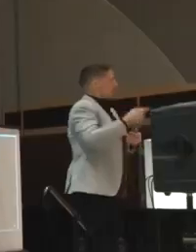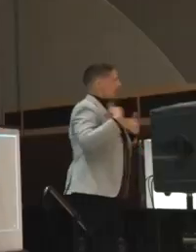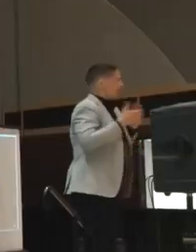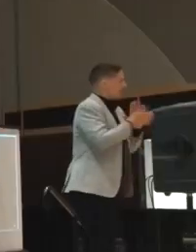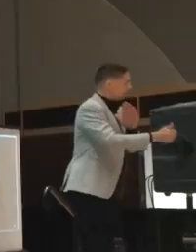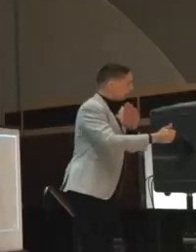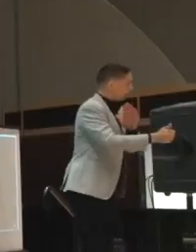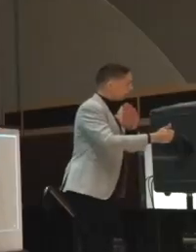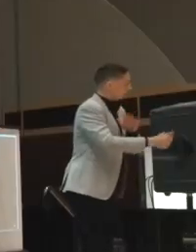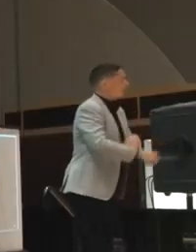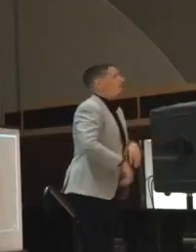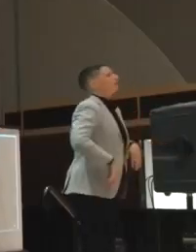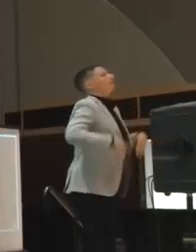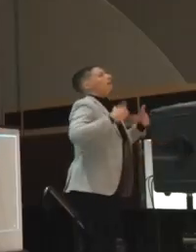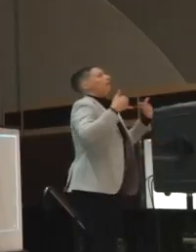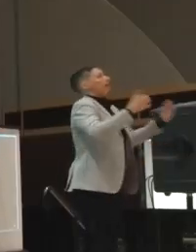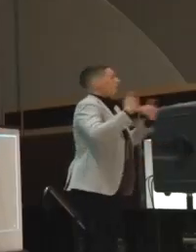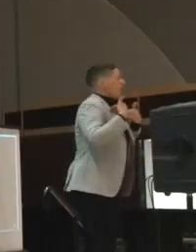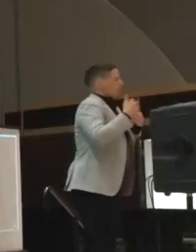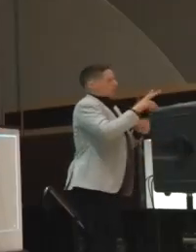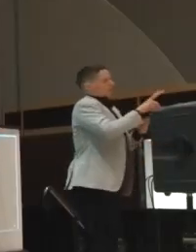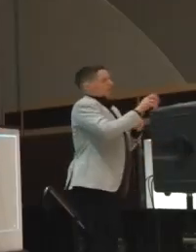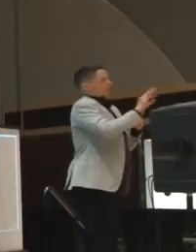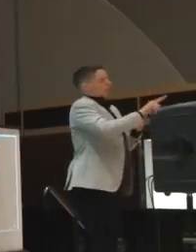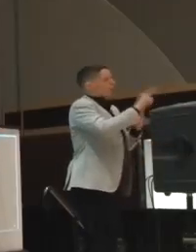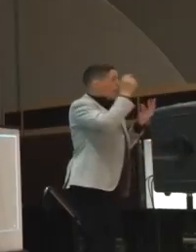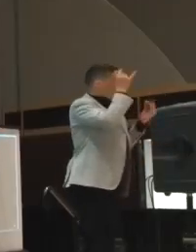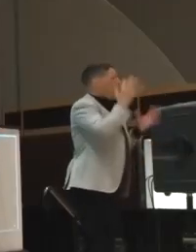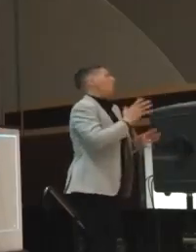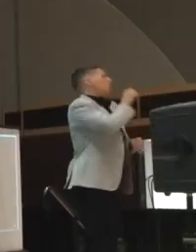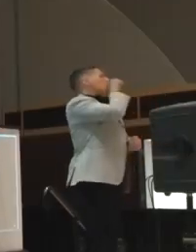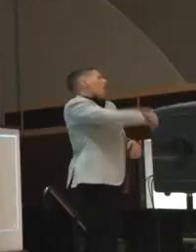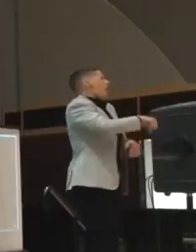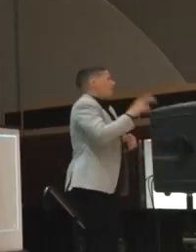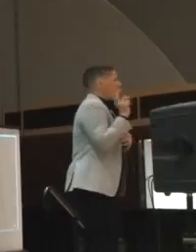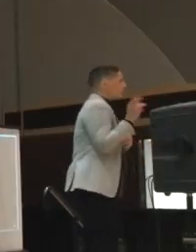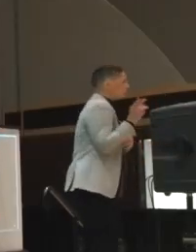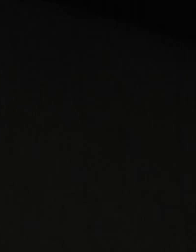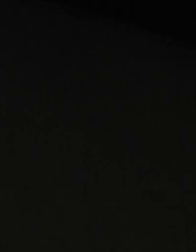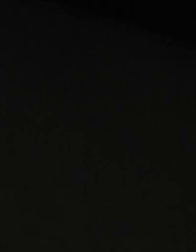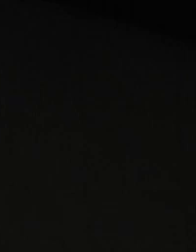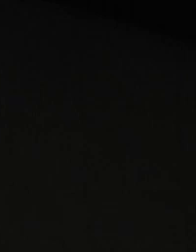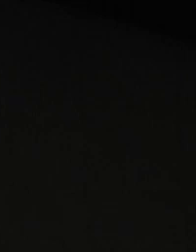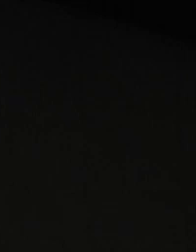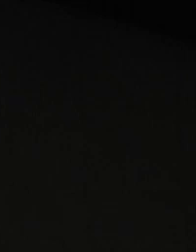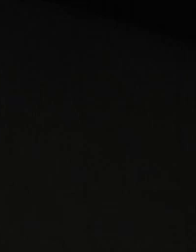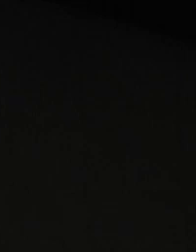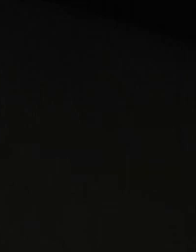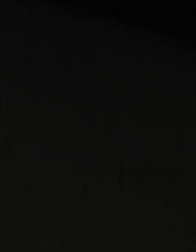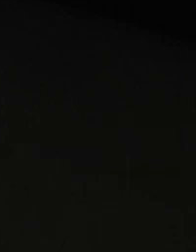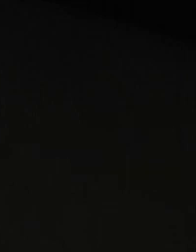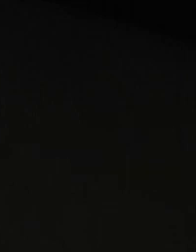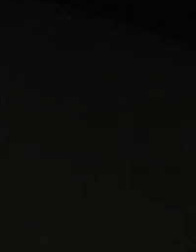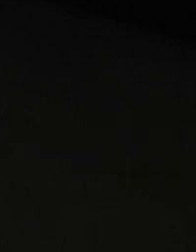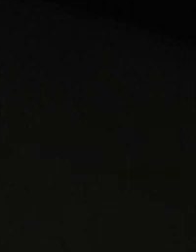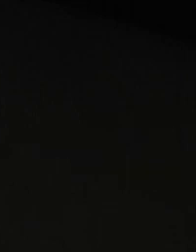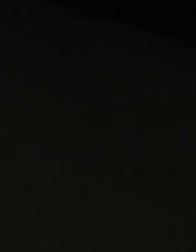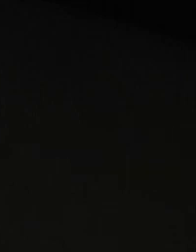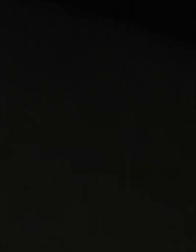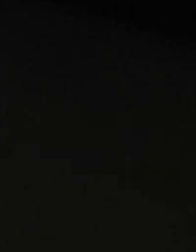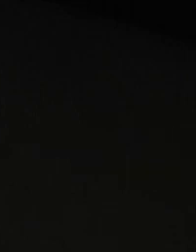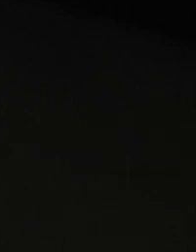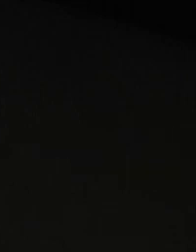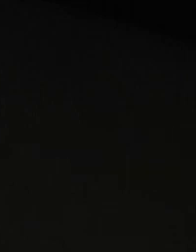boom. And then you have the verbal thinkers who love history. Here's what Thomas Edison had to say about mathematicians. I'm not a